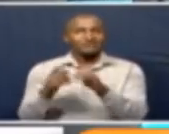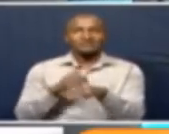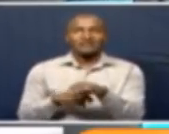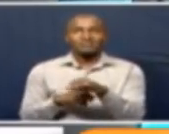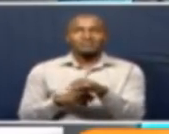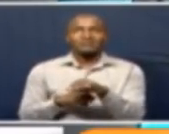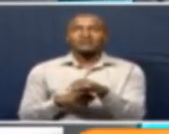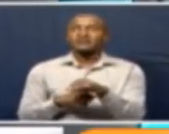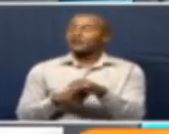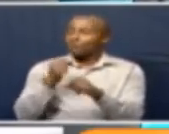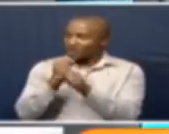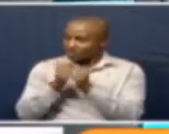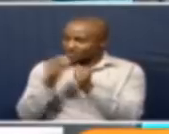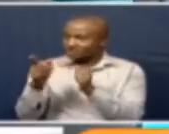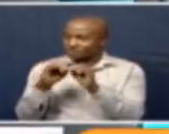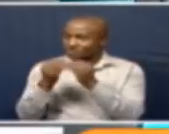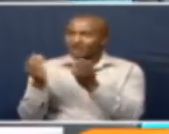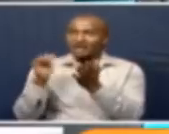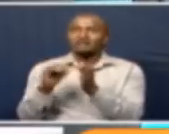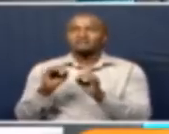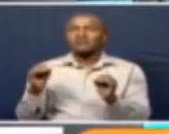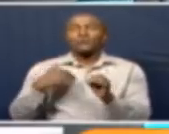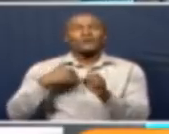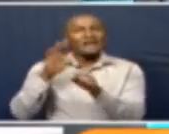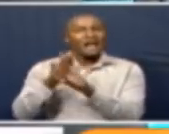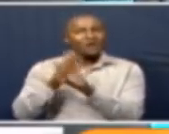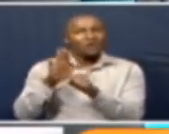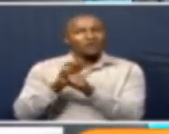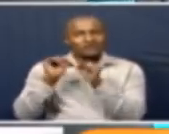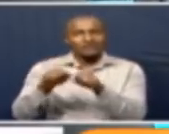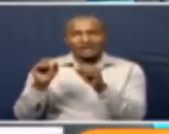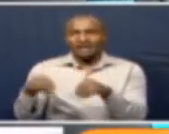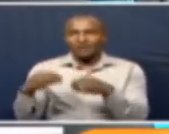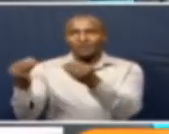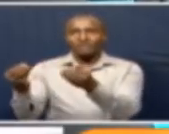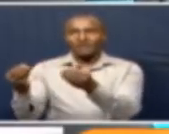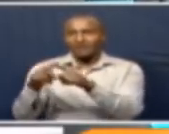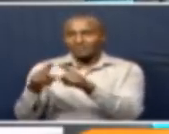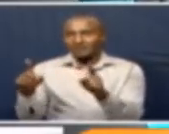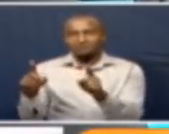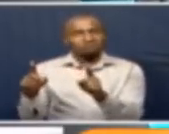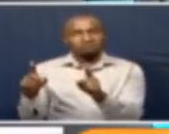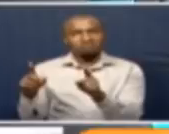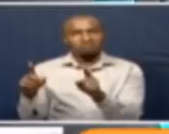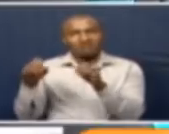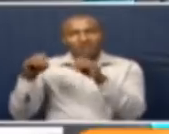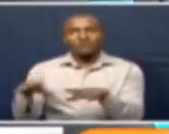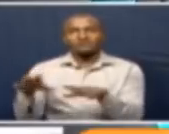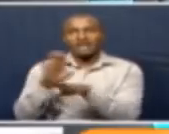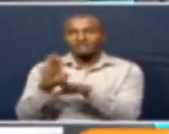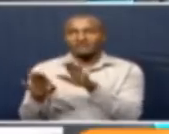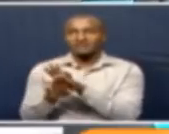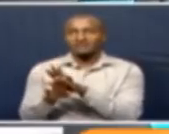never been able to work with the organization, even though we had so much to offer to it and so we didn't get the job, we didn't